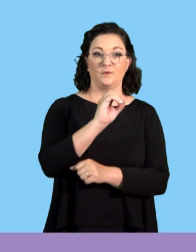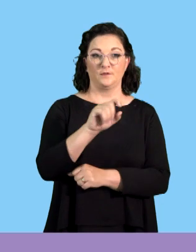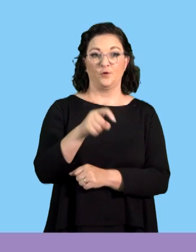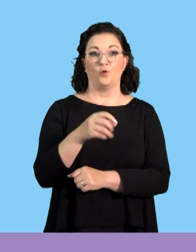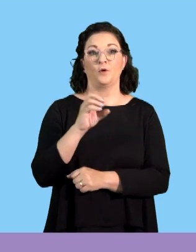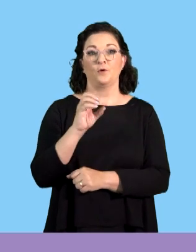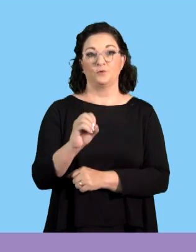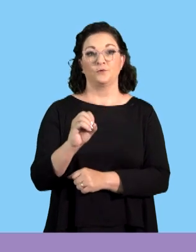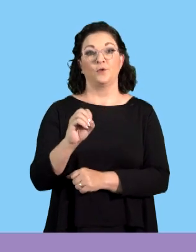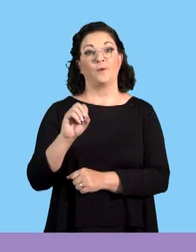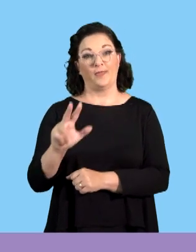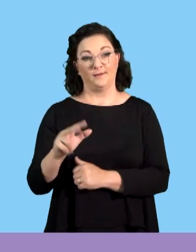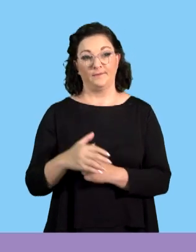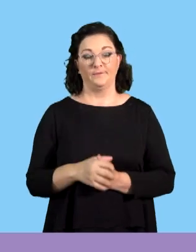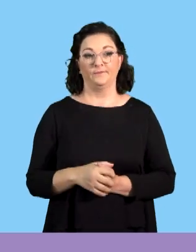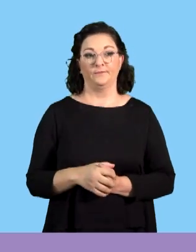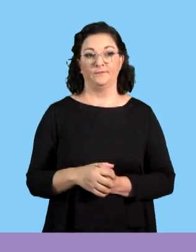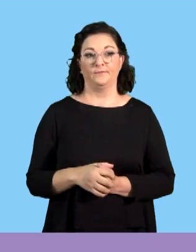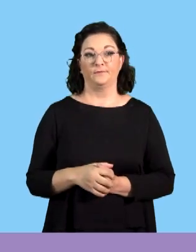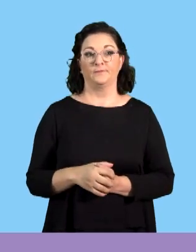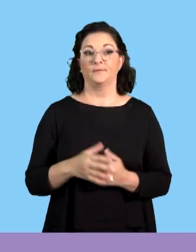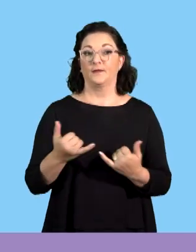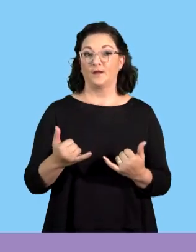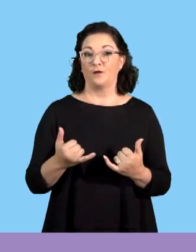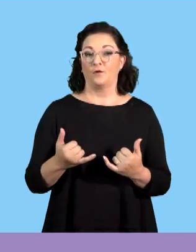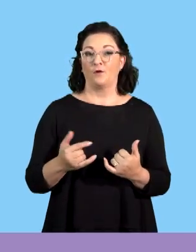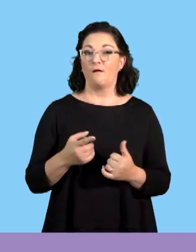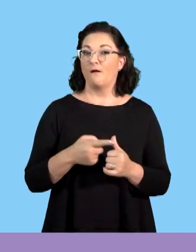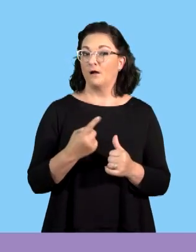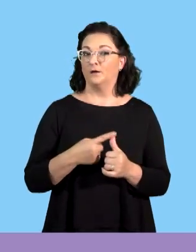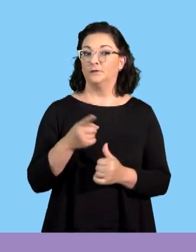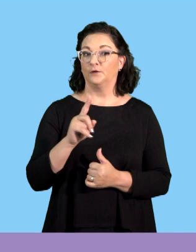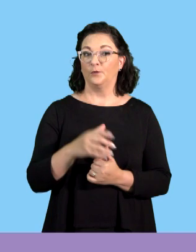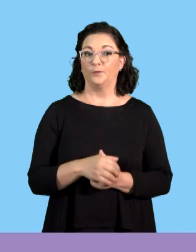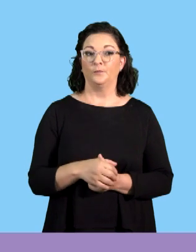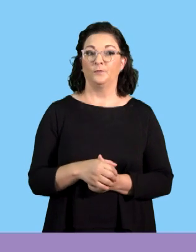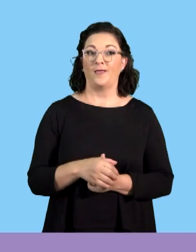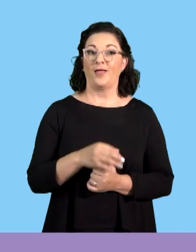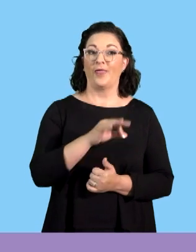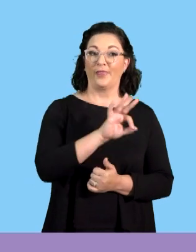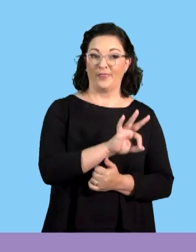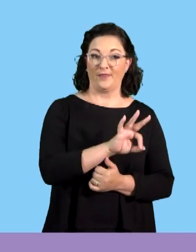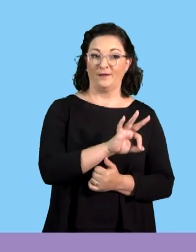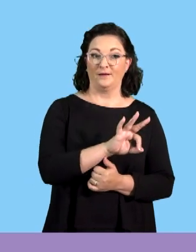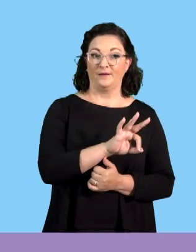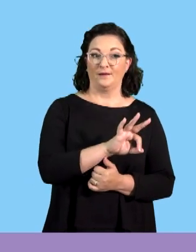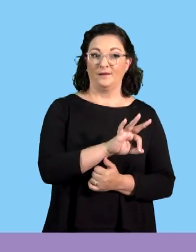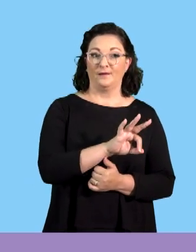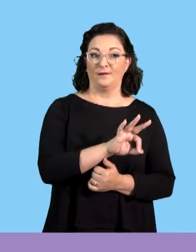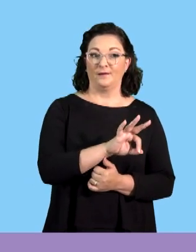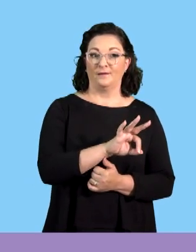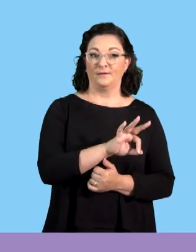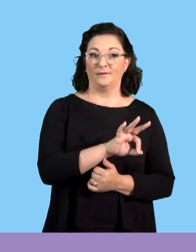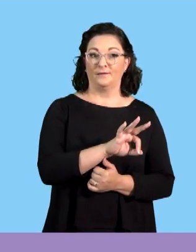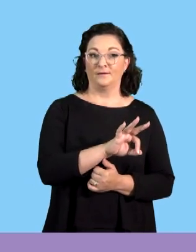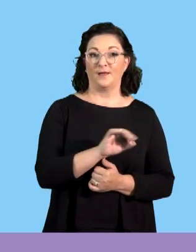0.3 multiplied by 0.08. This would be, we now know we are going to have 3 decimals.